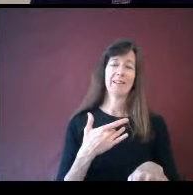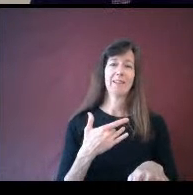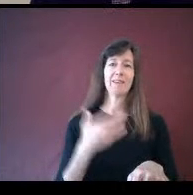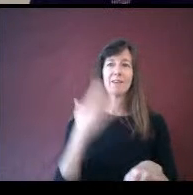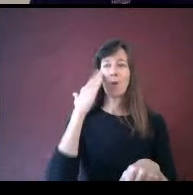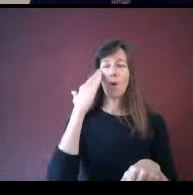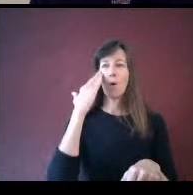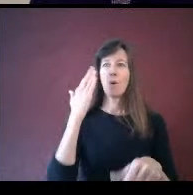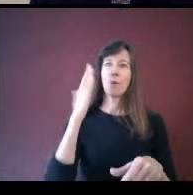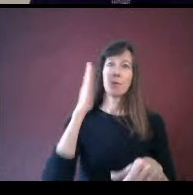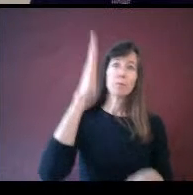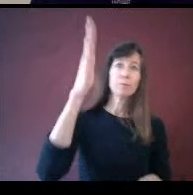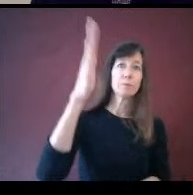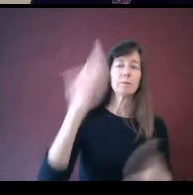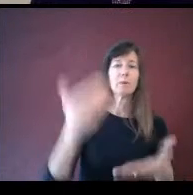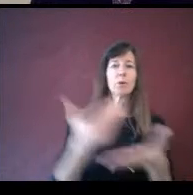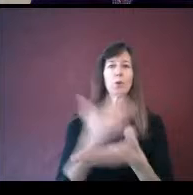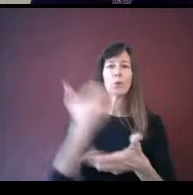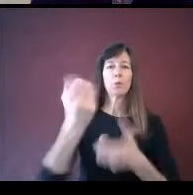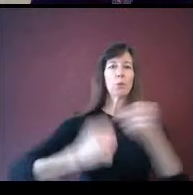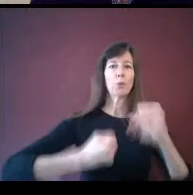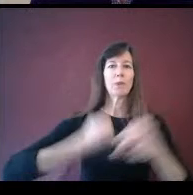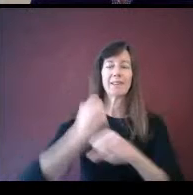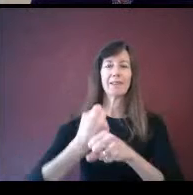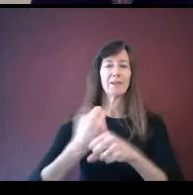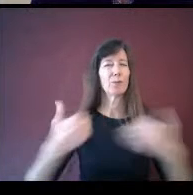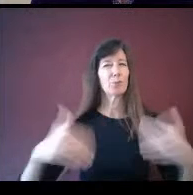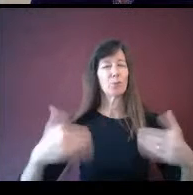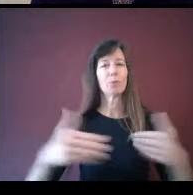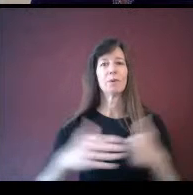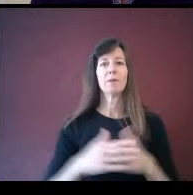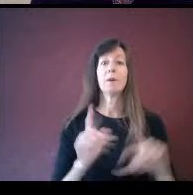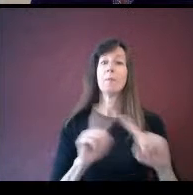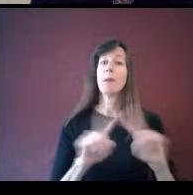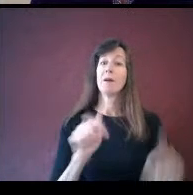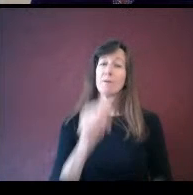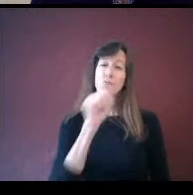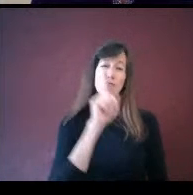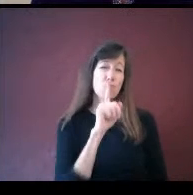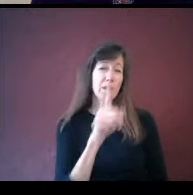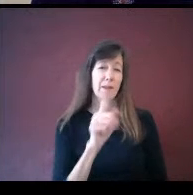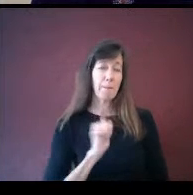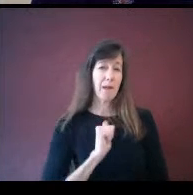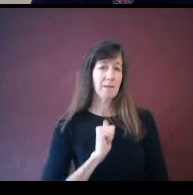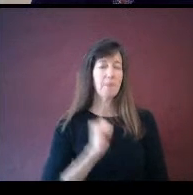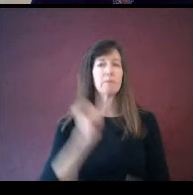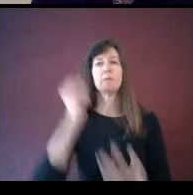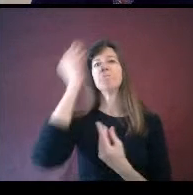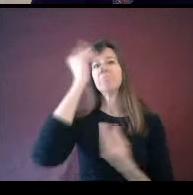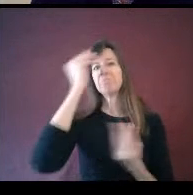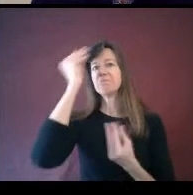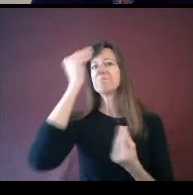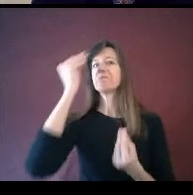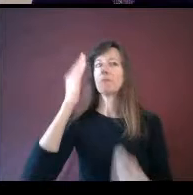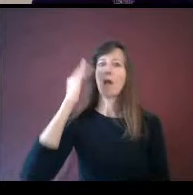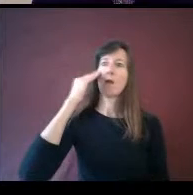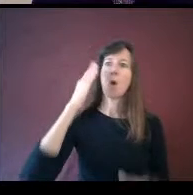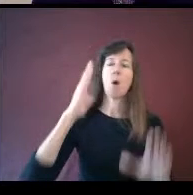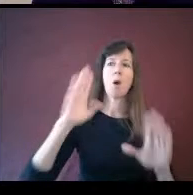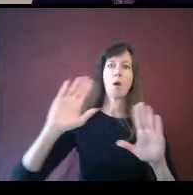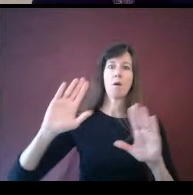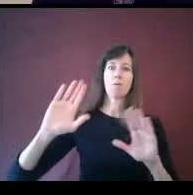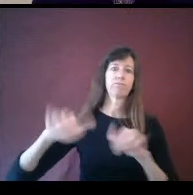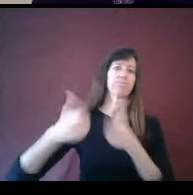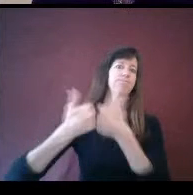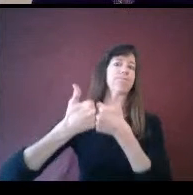year. But I really do think that despite the challenges of this year, and knowing that literally as we speak right